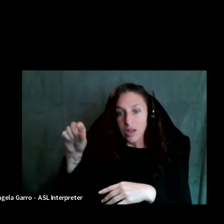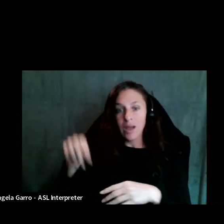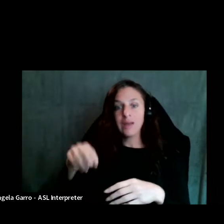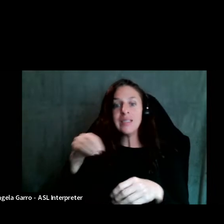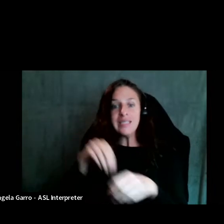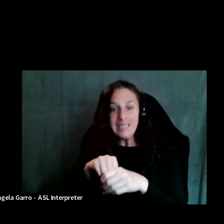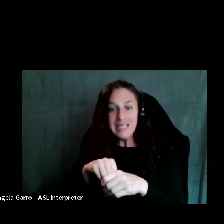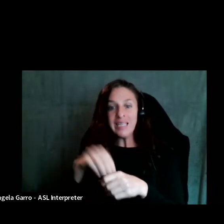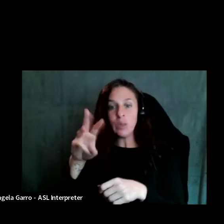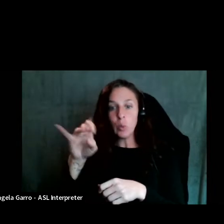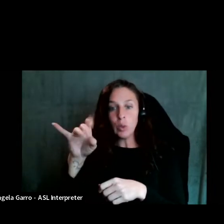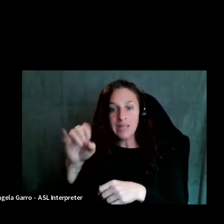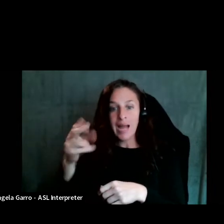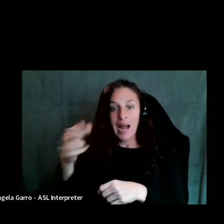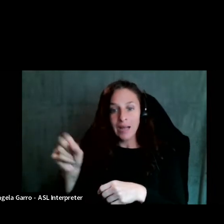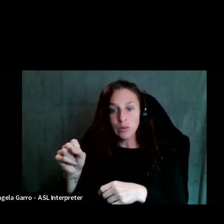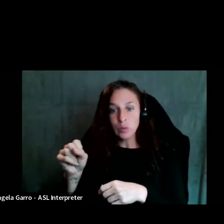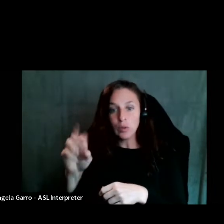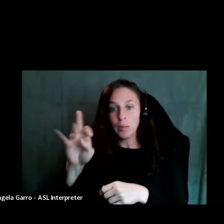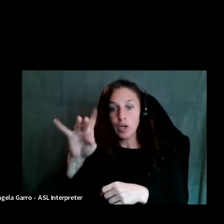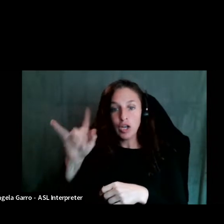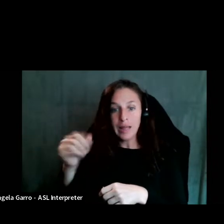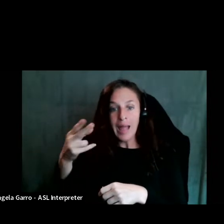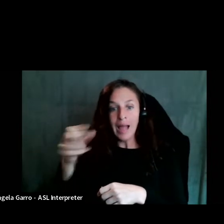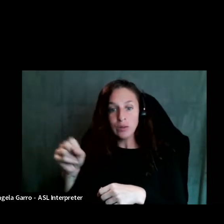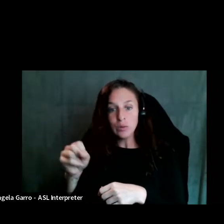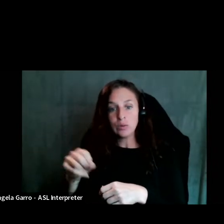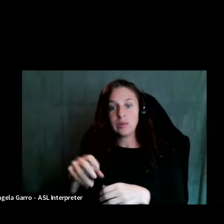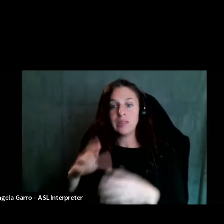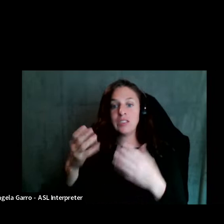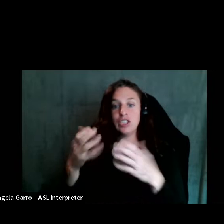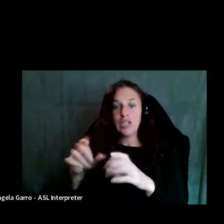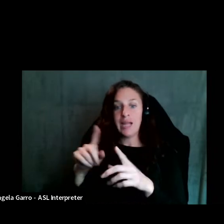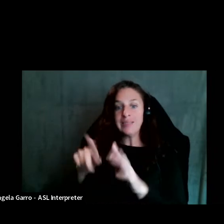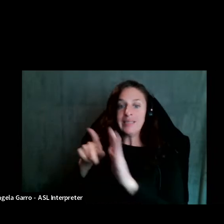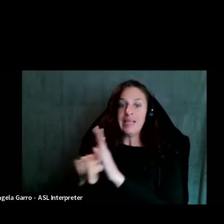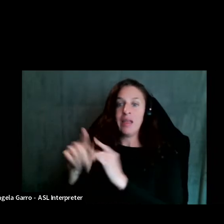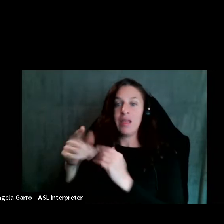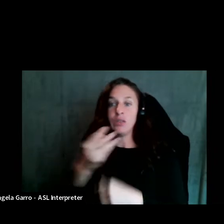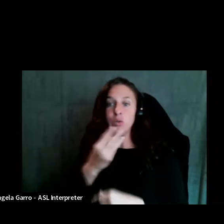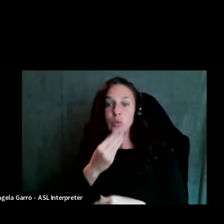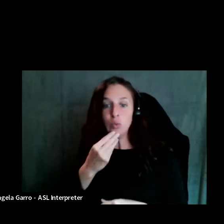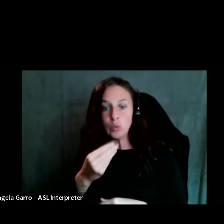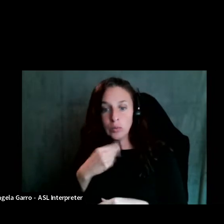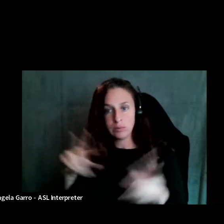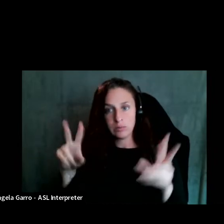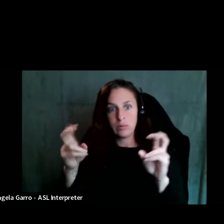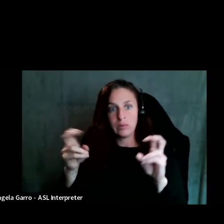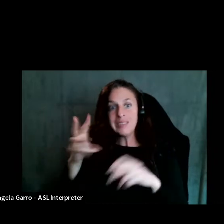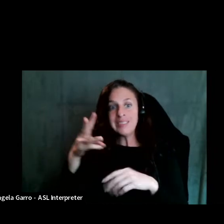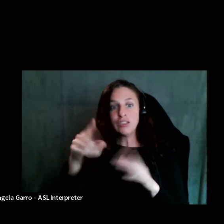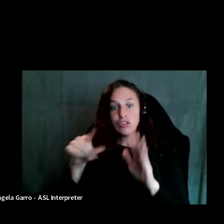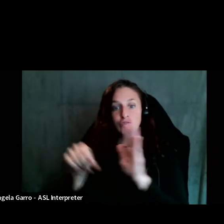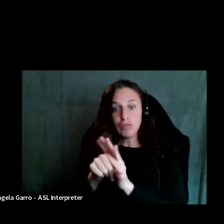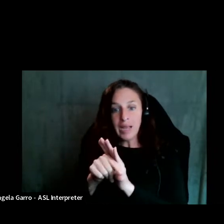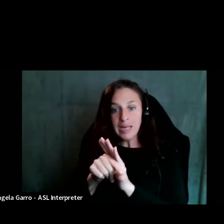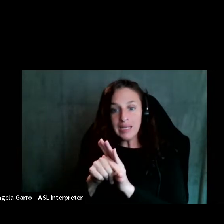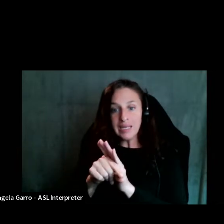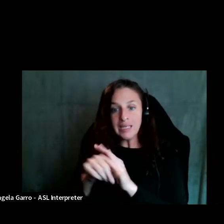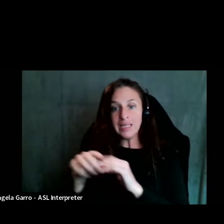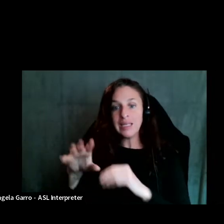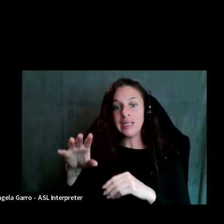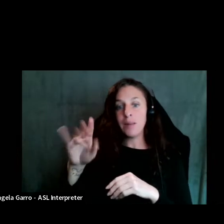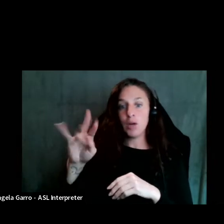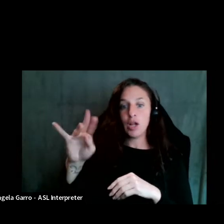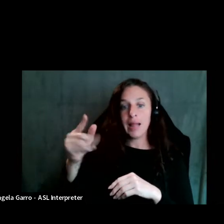School students have been subjected to chants of "kill the Jews," and I'm quoting. A sixth grader at Burlingame Intermediate was accosted